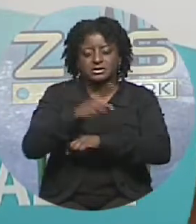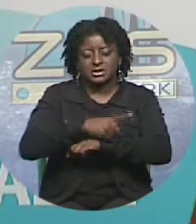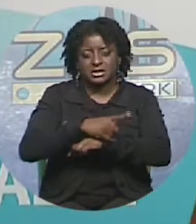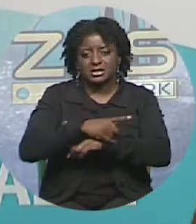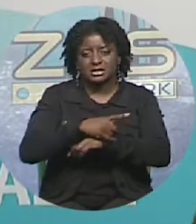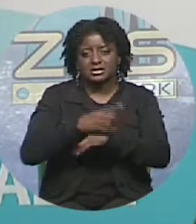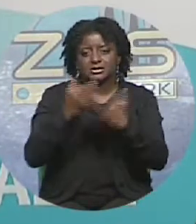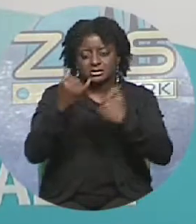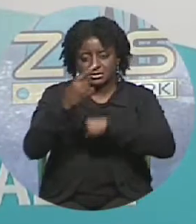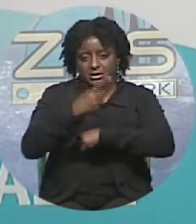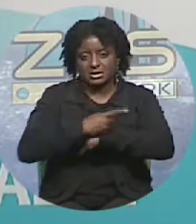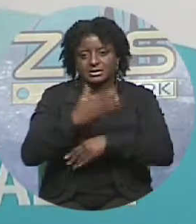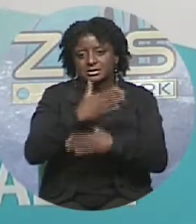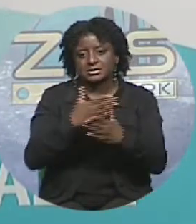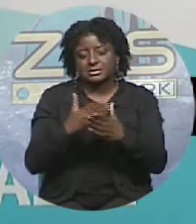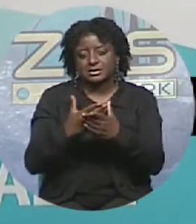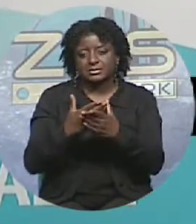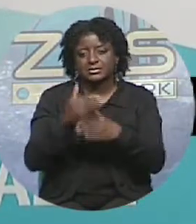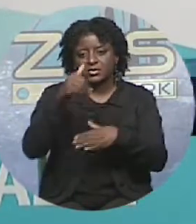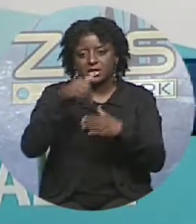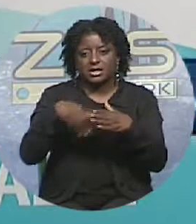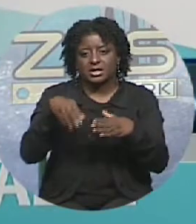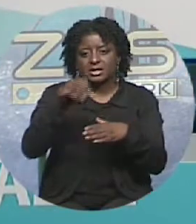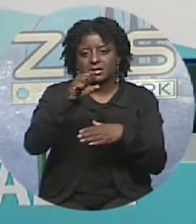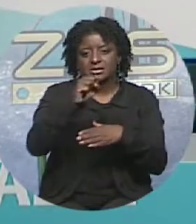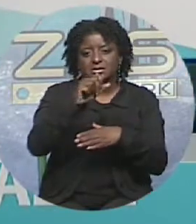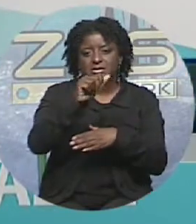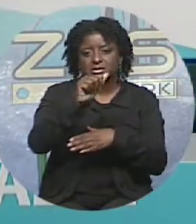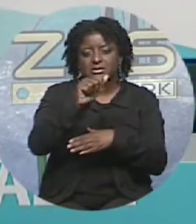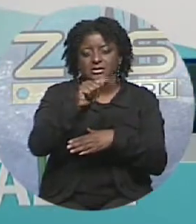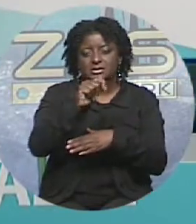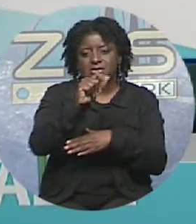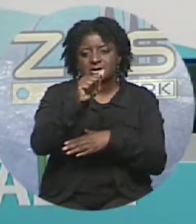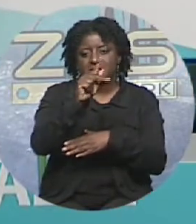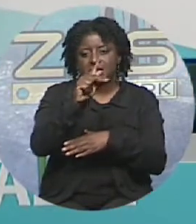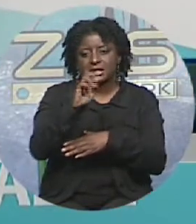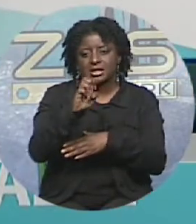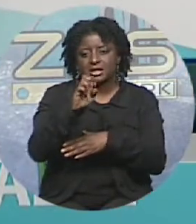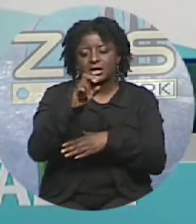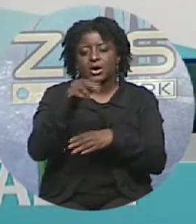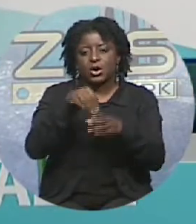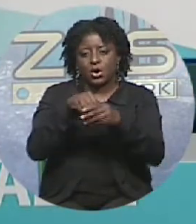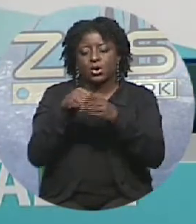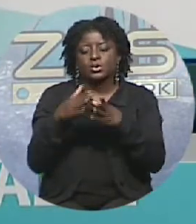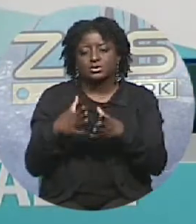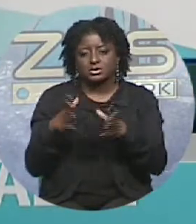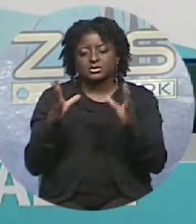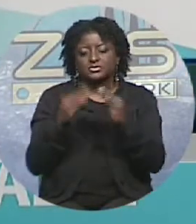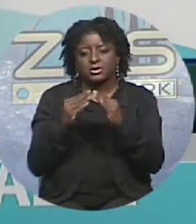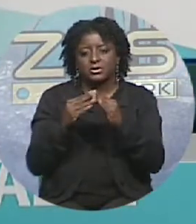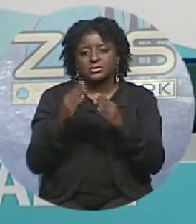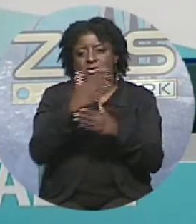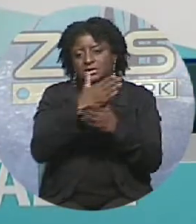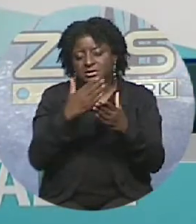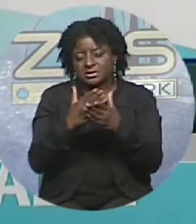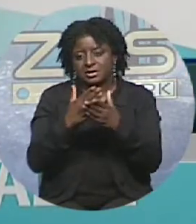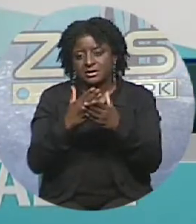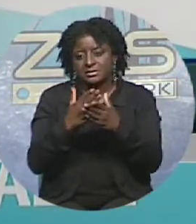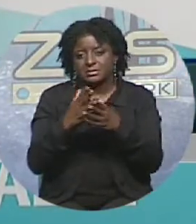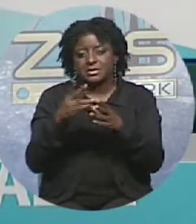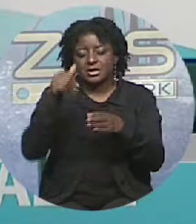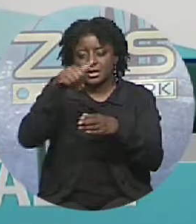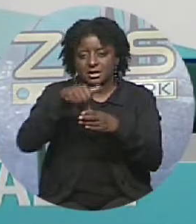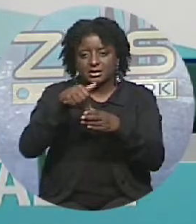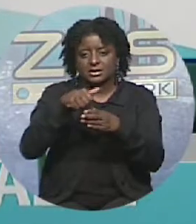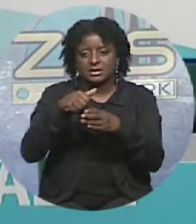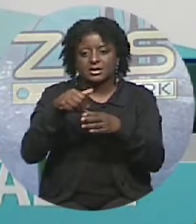Resort. Some of them participated in a stakeholders forum, which we told you about in our earlier broadcast, and some of them also participated in a teachers forum that